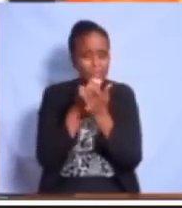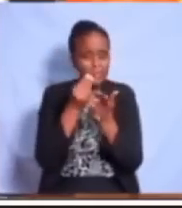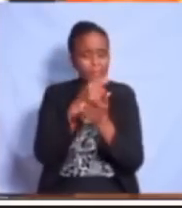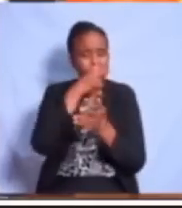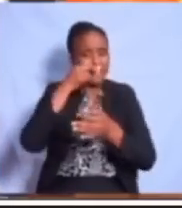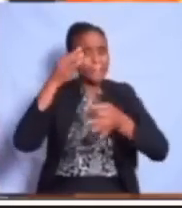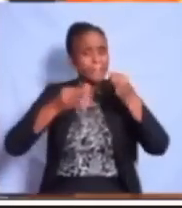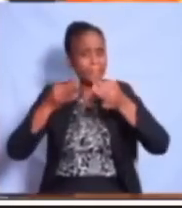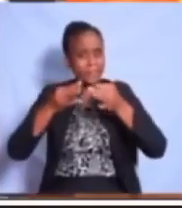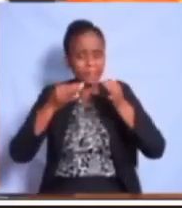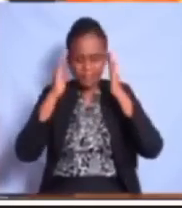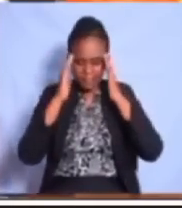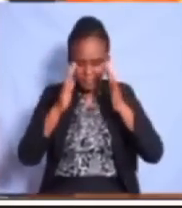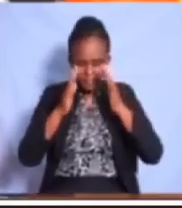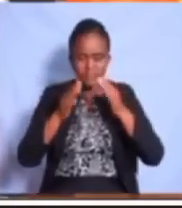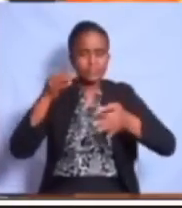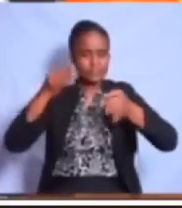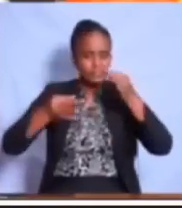Court, dedicated courtrooms,